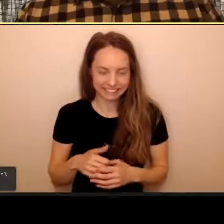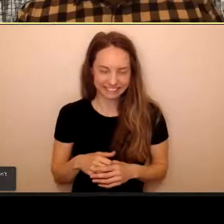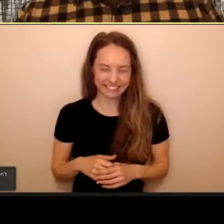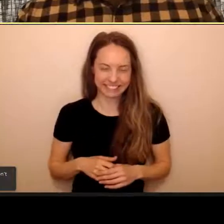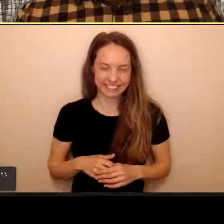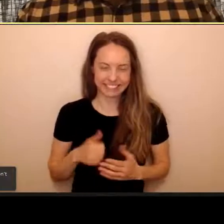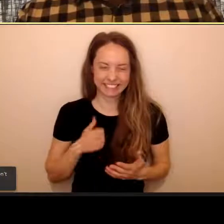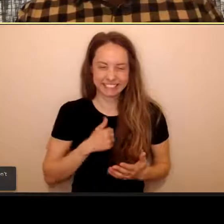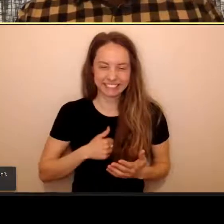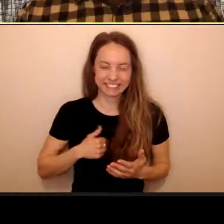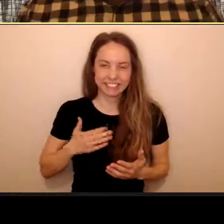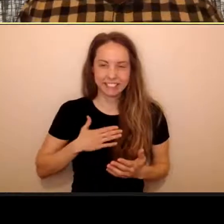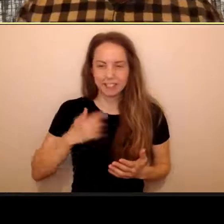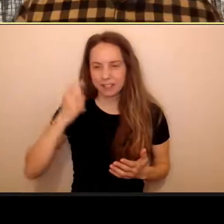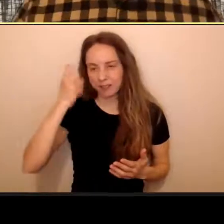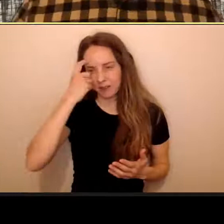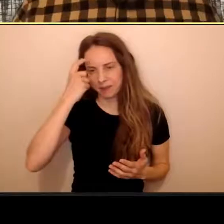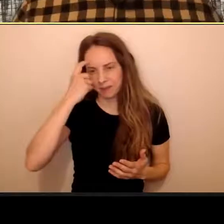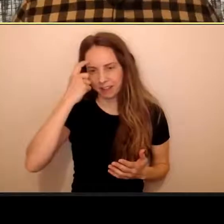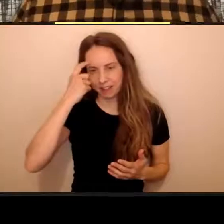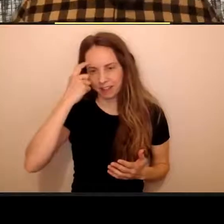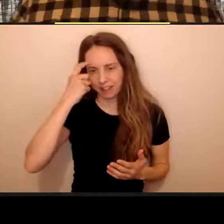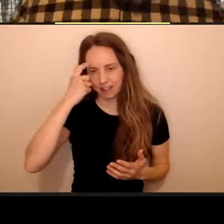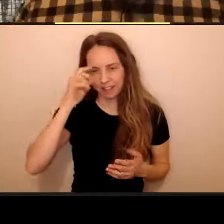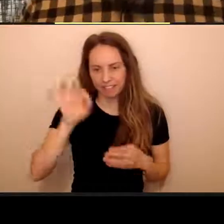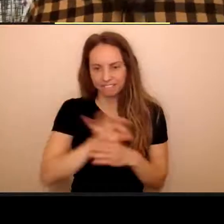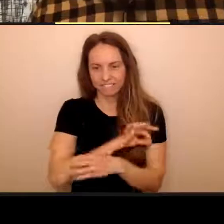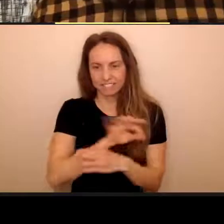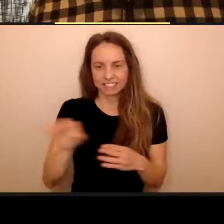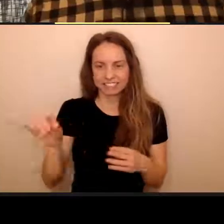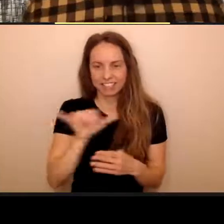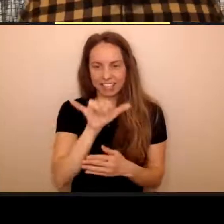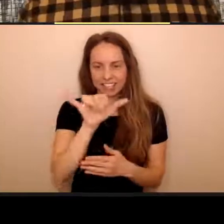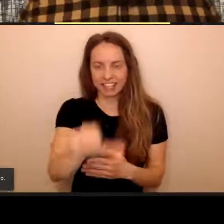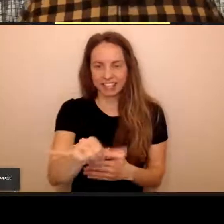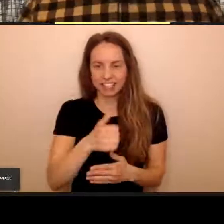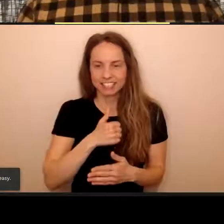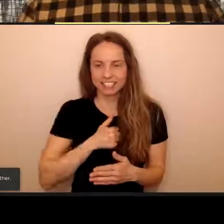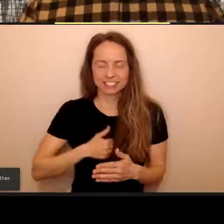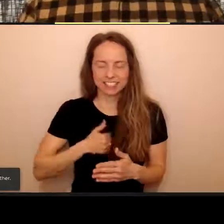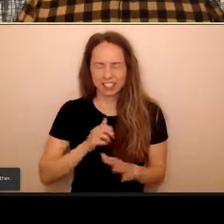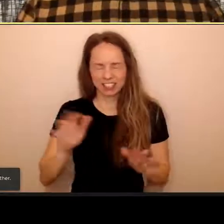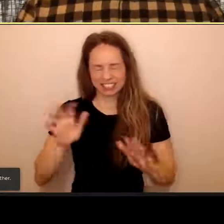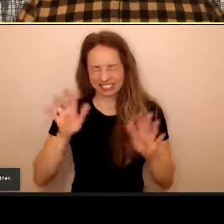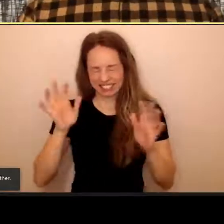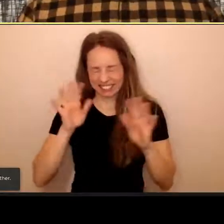Sorry, my brain doesn't function like it's Got it. supposed to either.